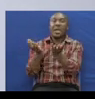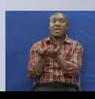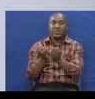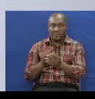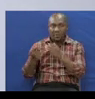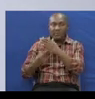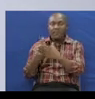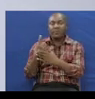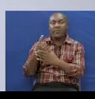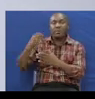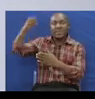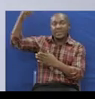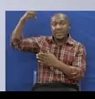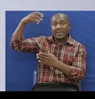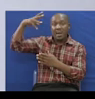from the sun.